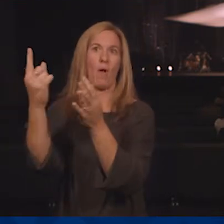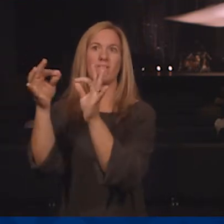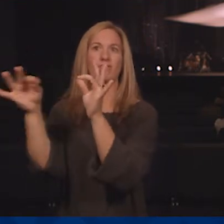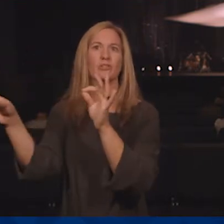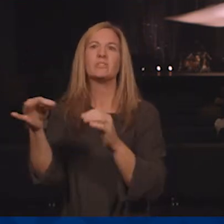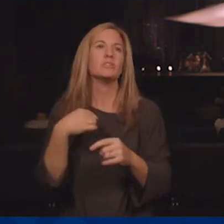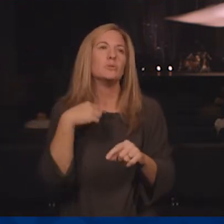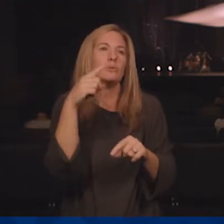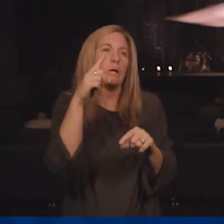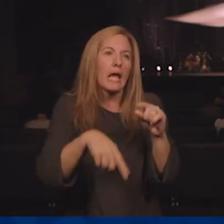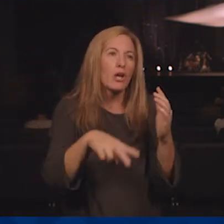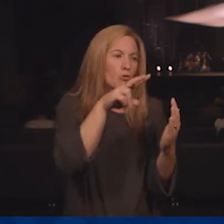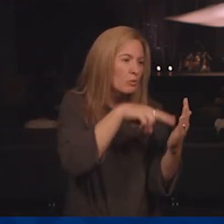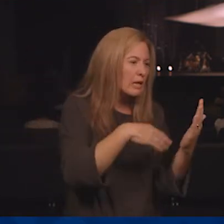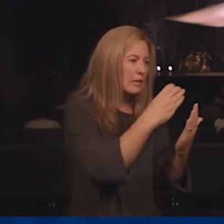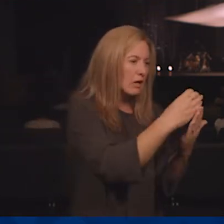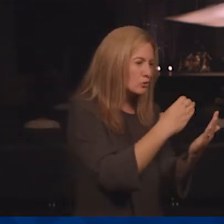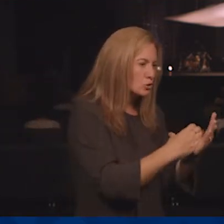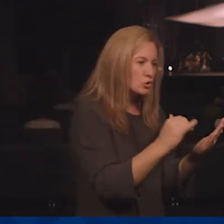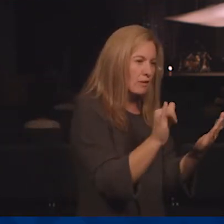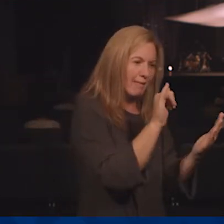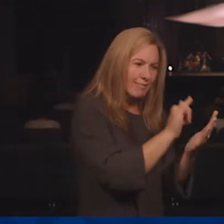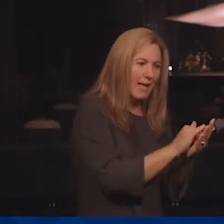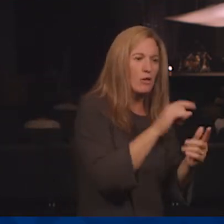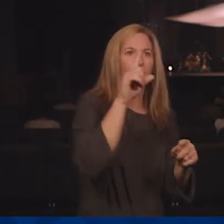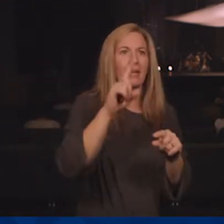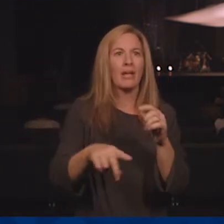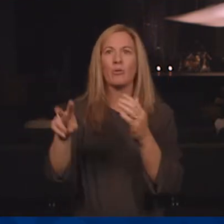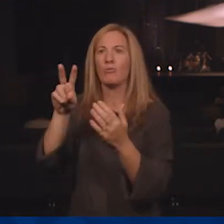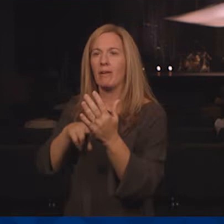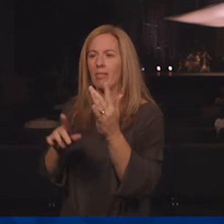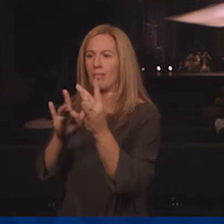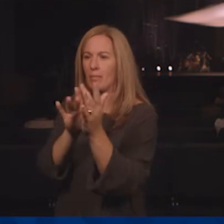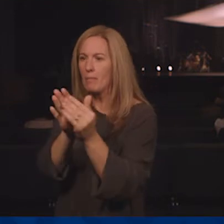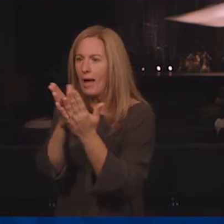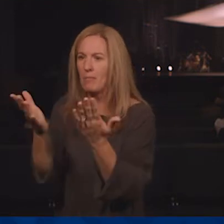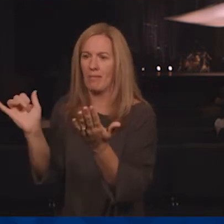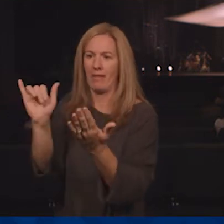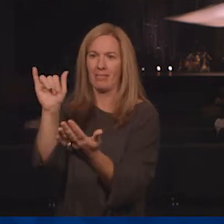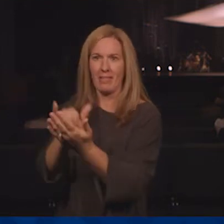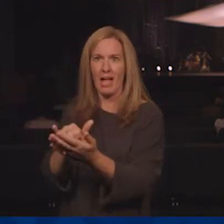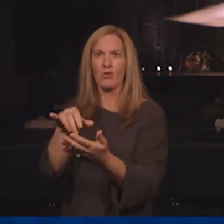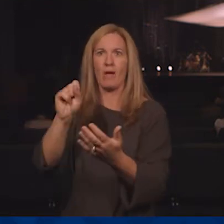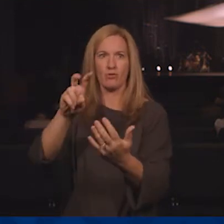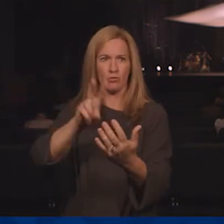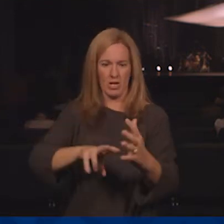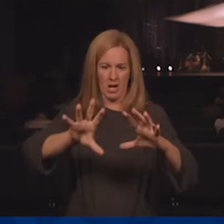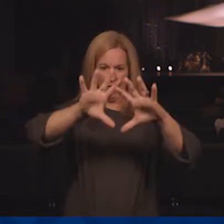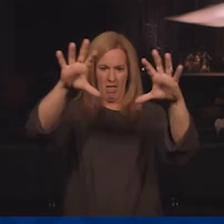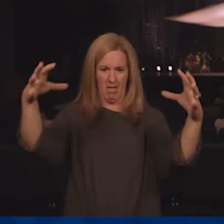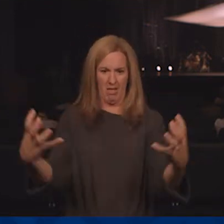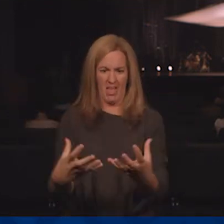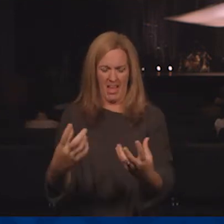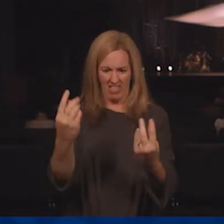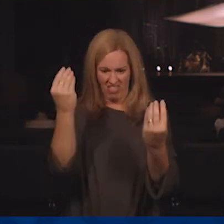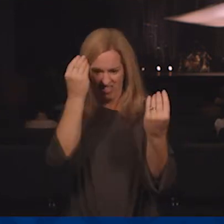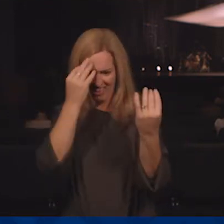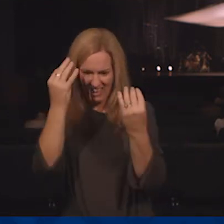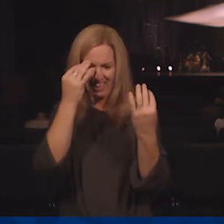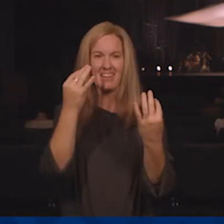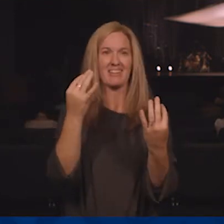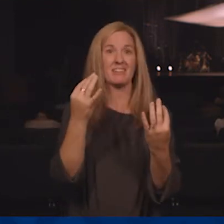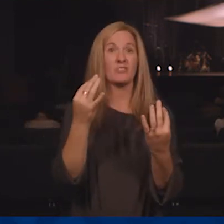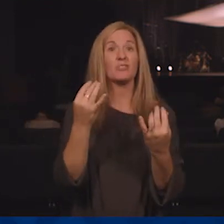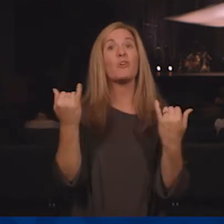We read the part in light of the whole, and we read it robustly. We think hard about it. So we're going to do a little bit of thinking together